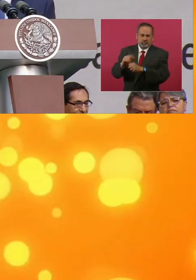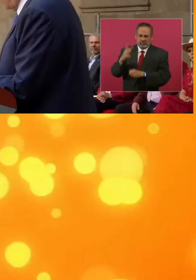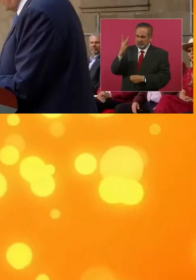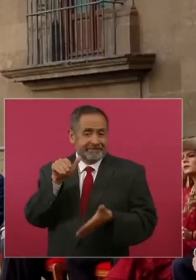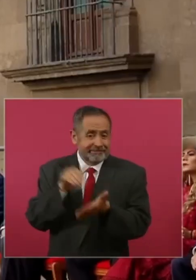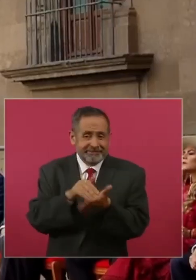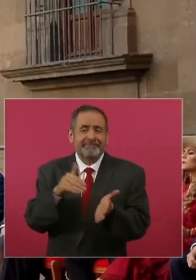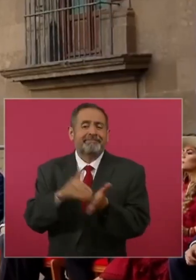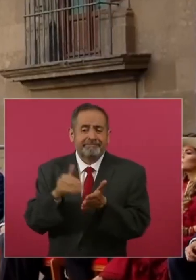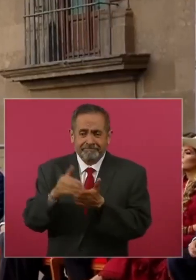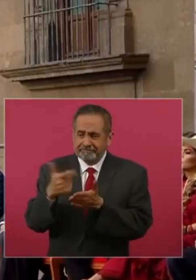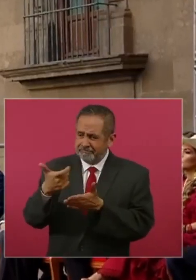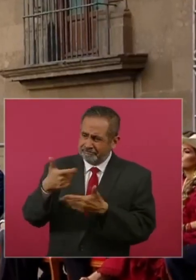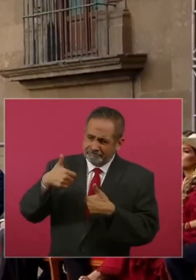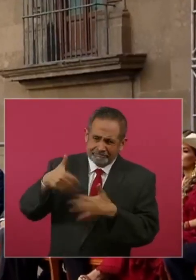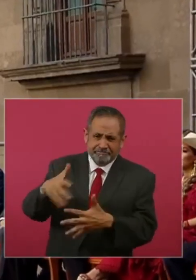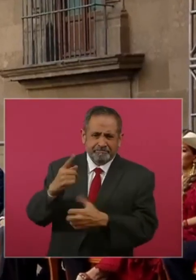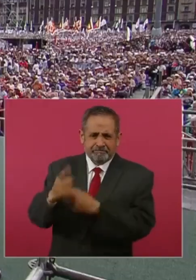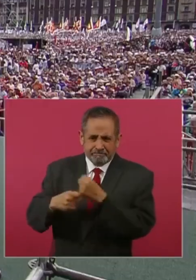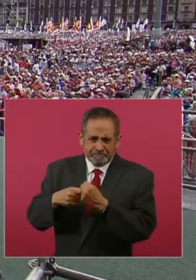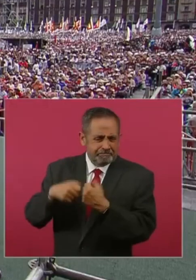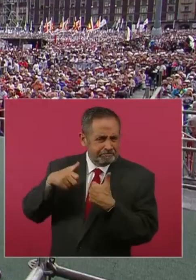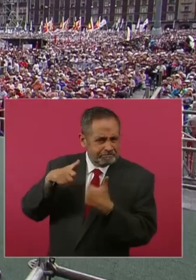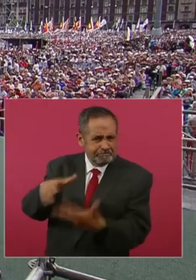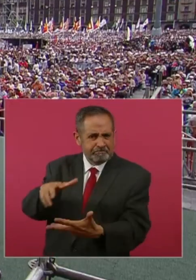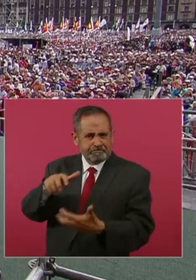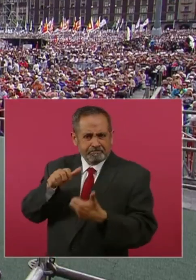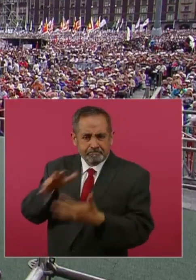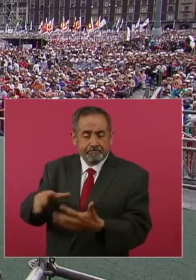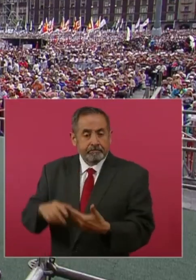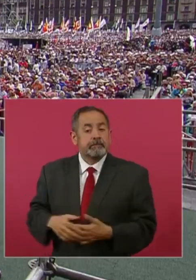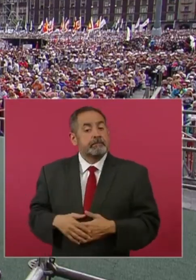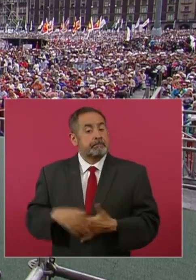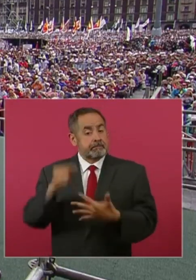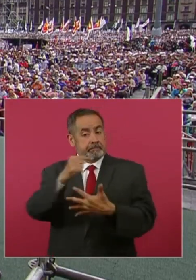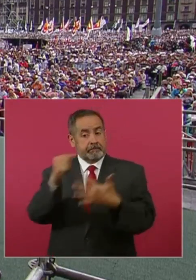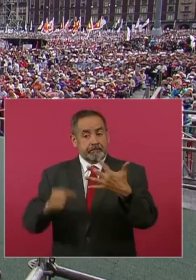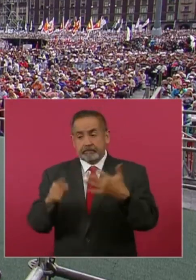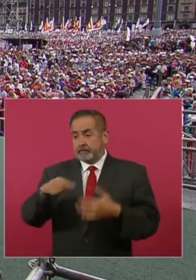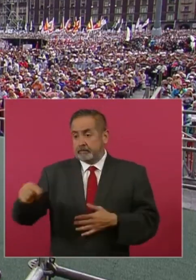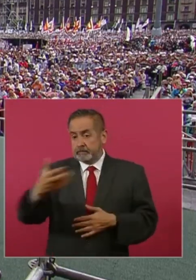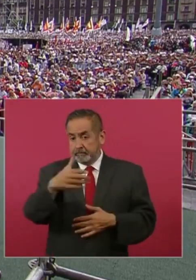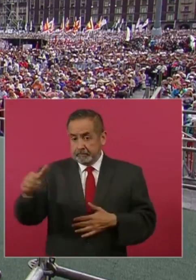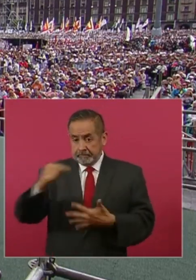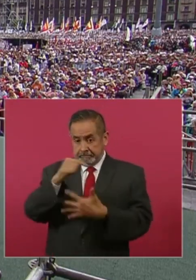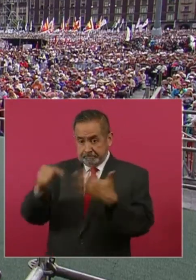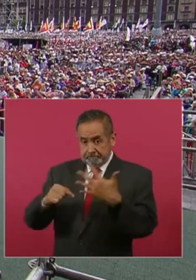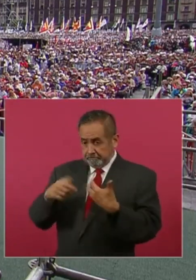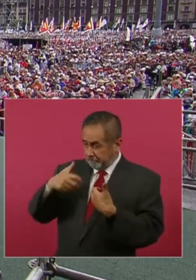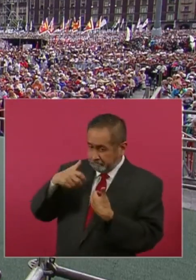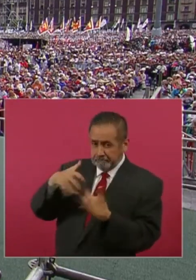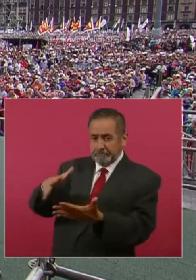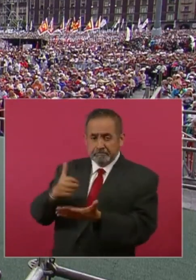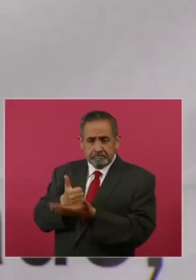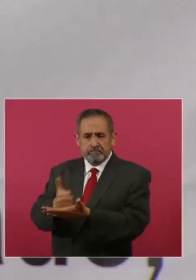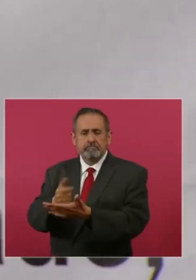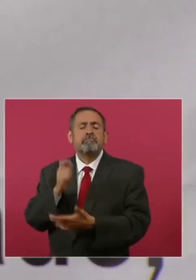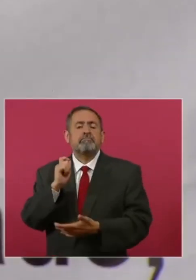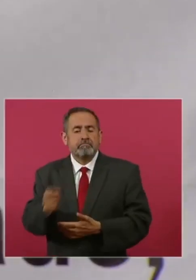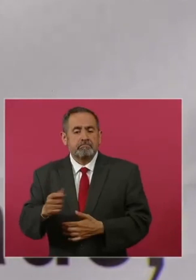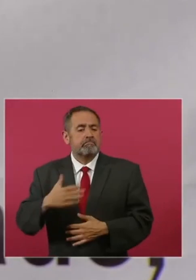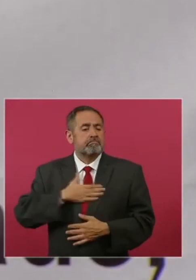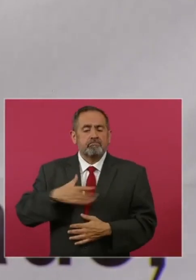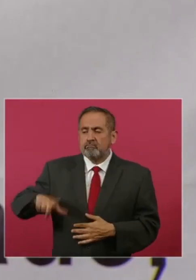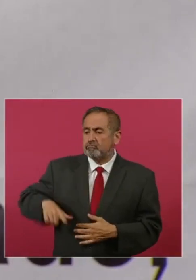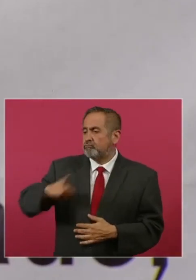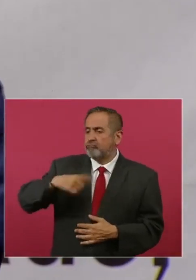So here we go. I mean, just look at that. Look at that crowd in the Zócalo, and it was actually